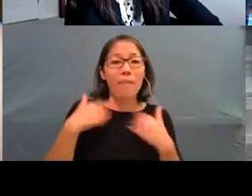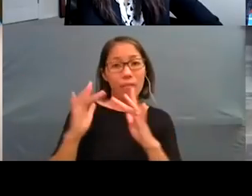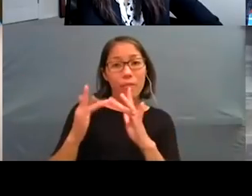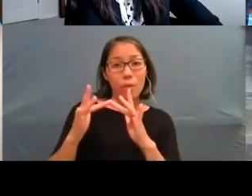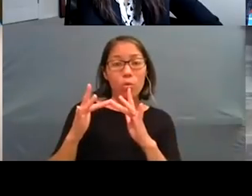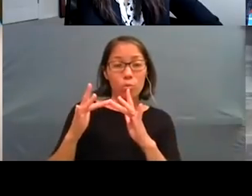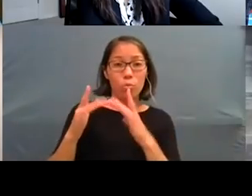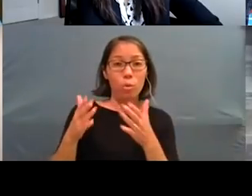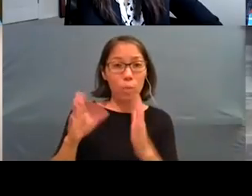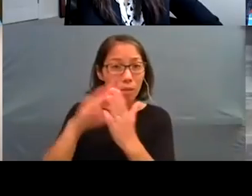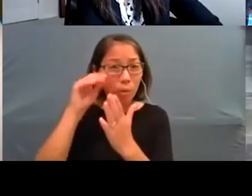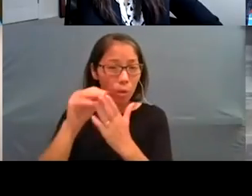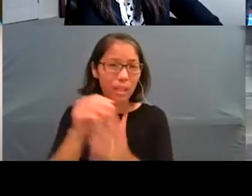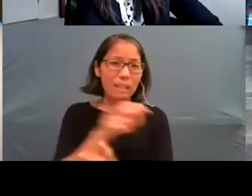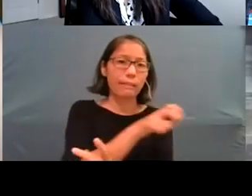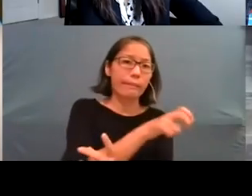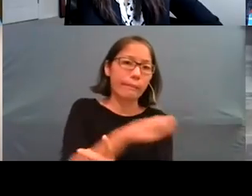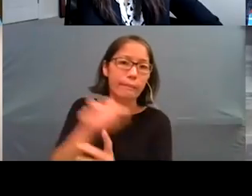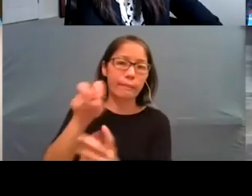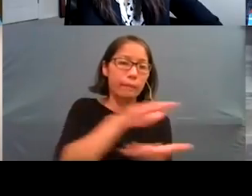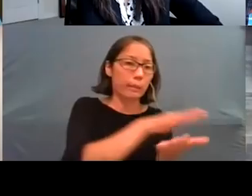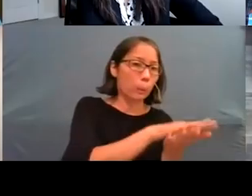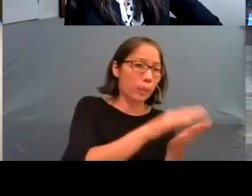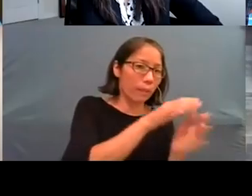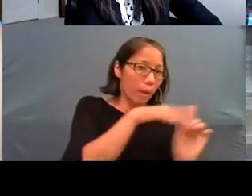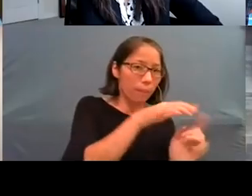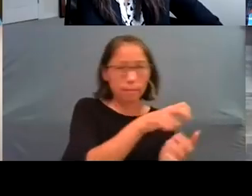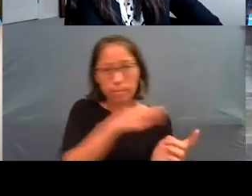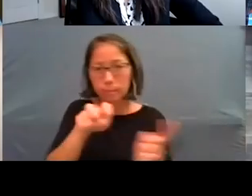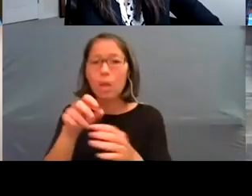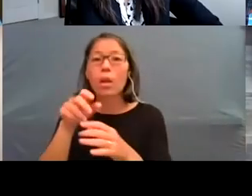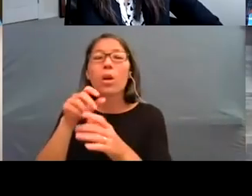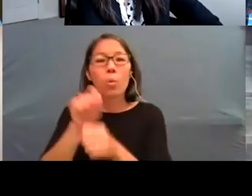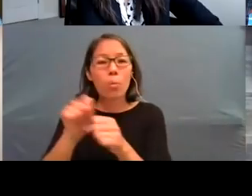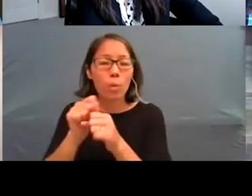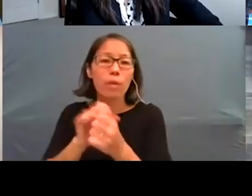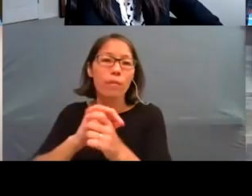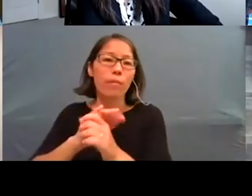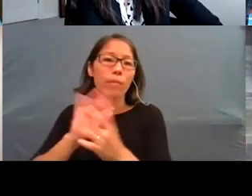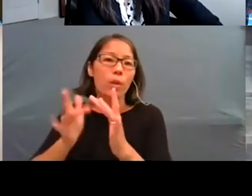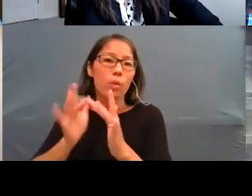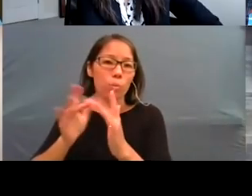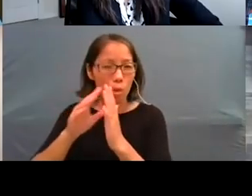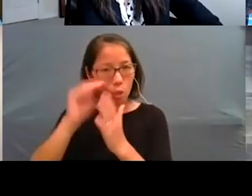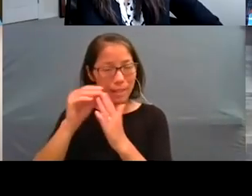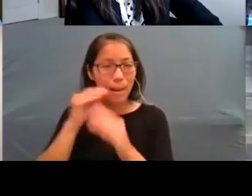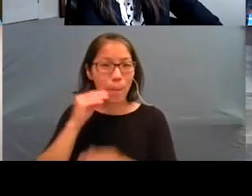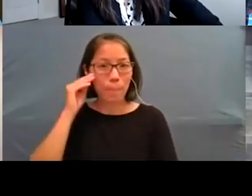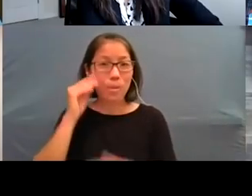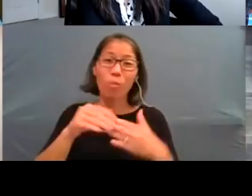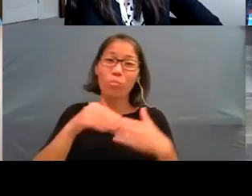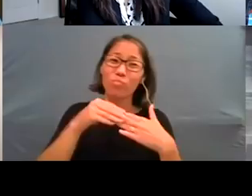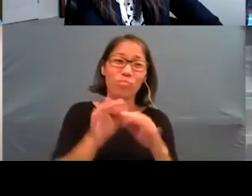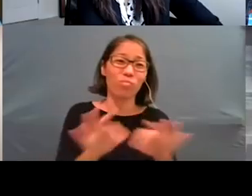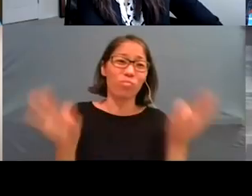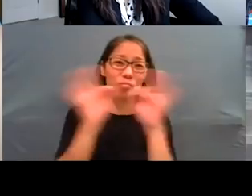leave an on-campus environment and to work as a virtual learner at home. So yes, flexibility is key. We